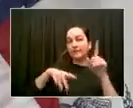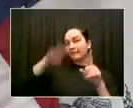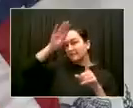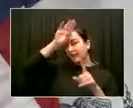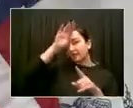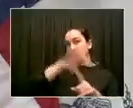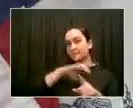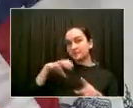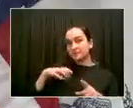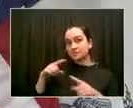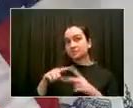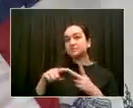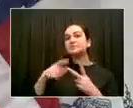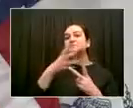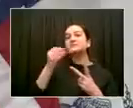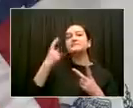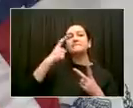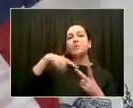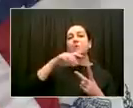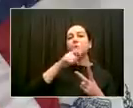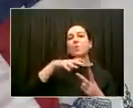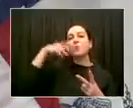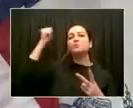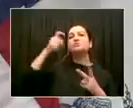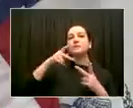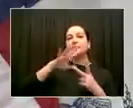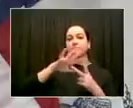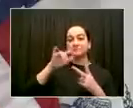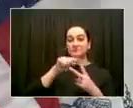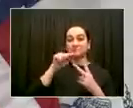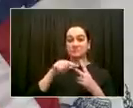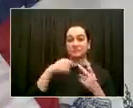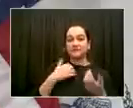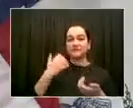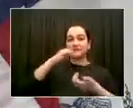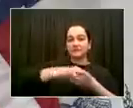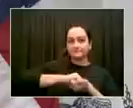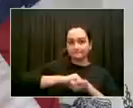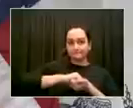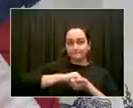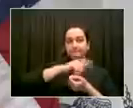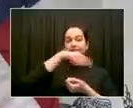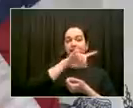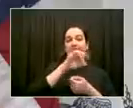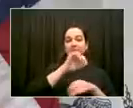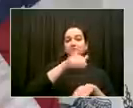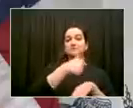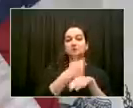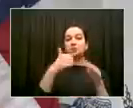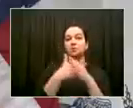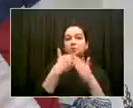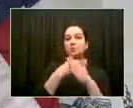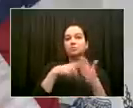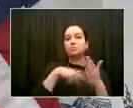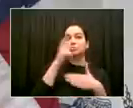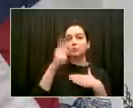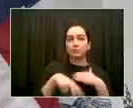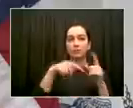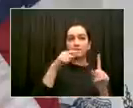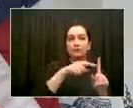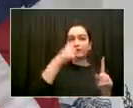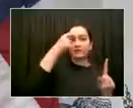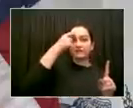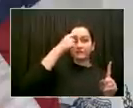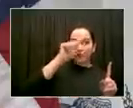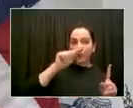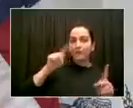Everyone is coordinating to set up a specific path to get as many homebound seniors vaccinated as possible.